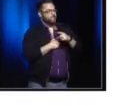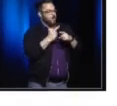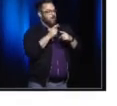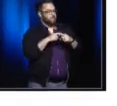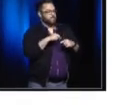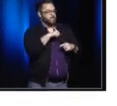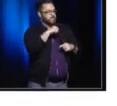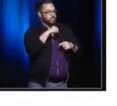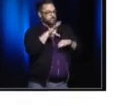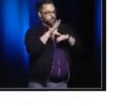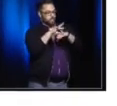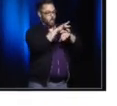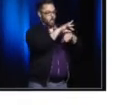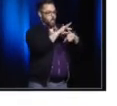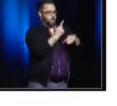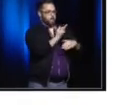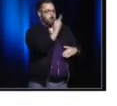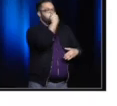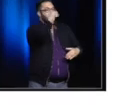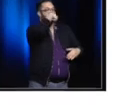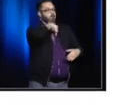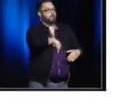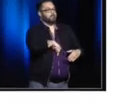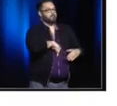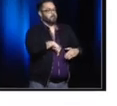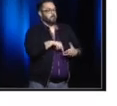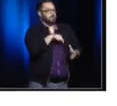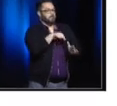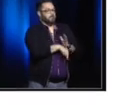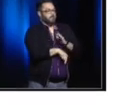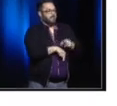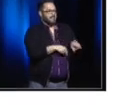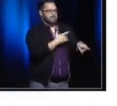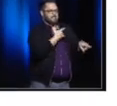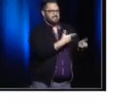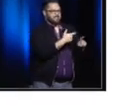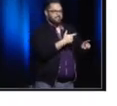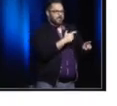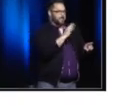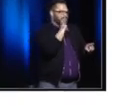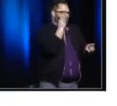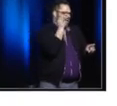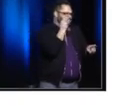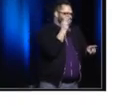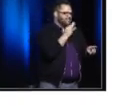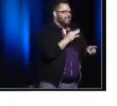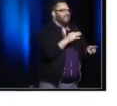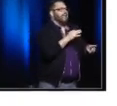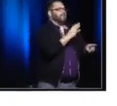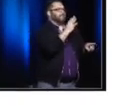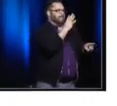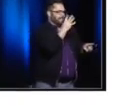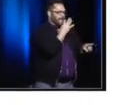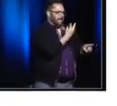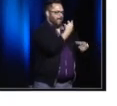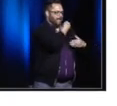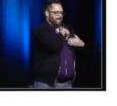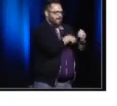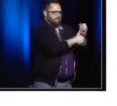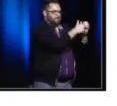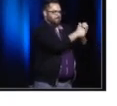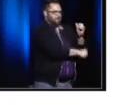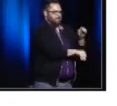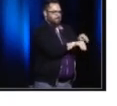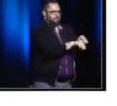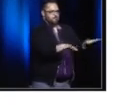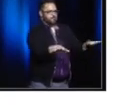Toxoplasma can only complete its life cycle inside a cat, where the oocysts are expelled in cat feces. Cats are an introduced species to New